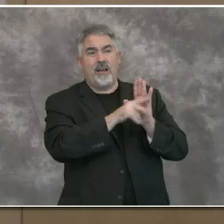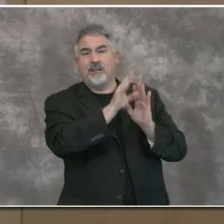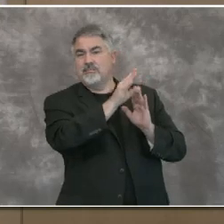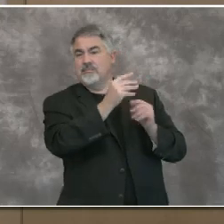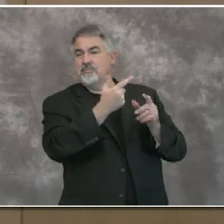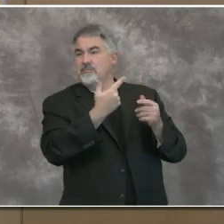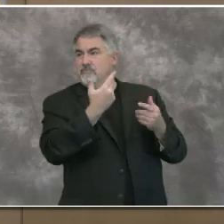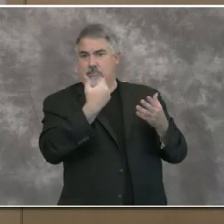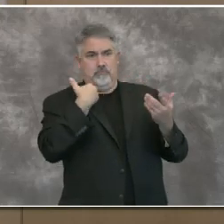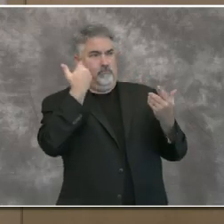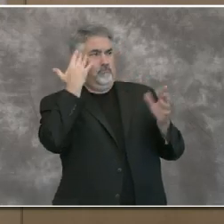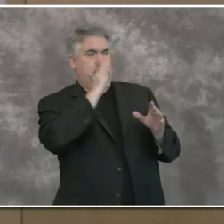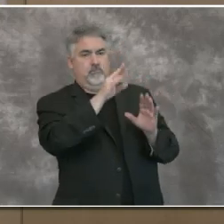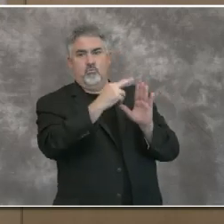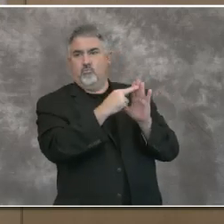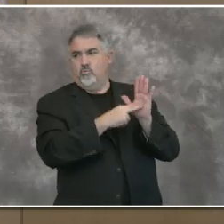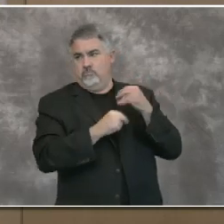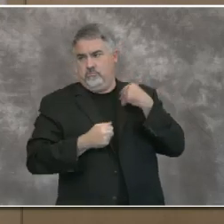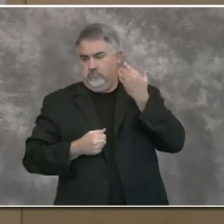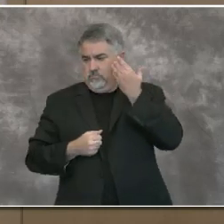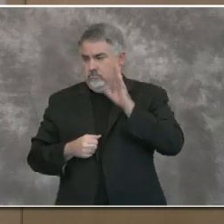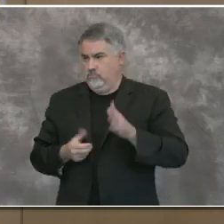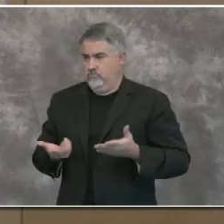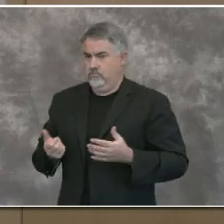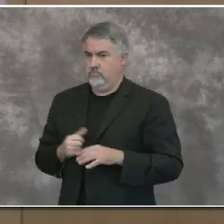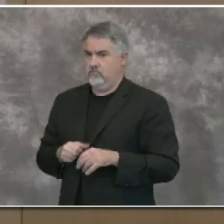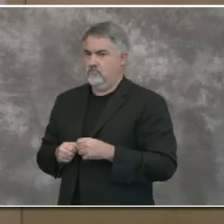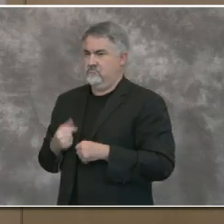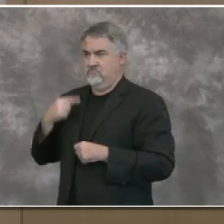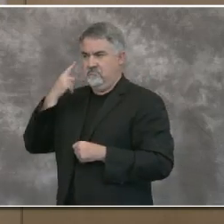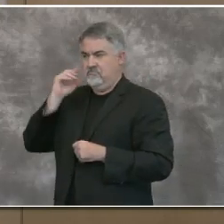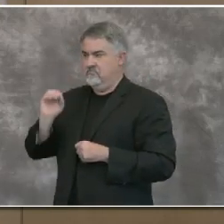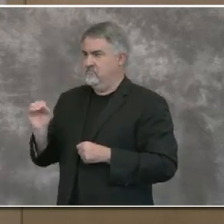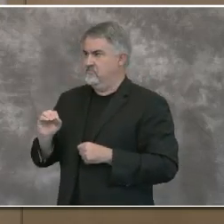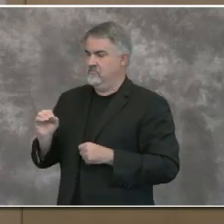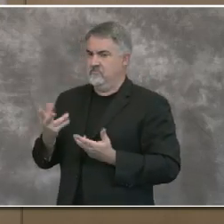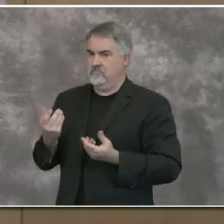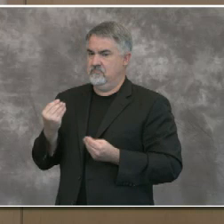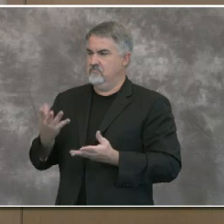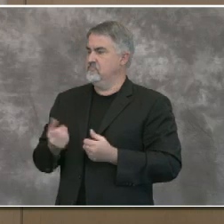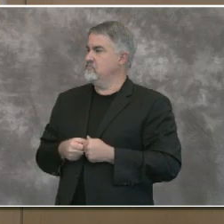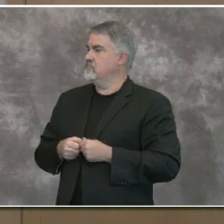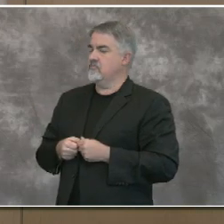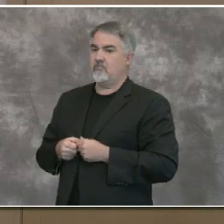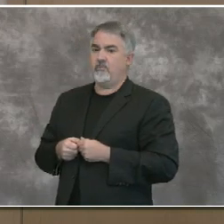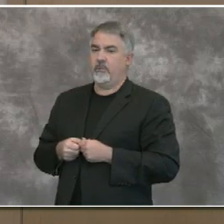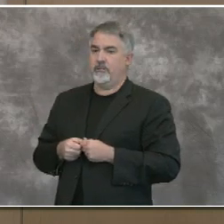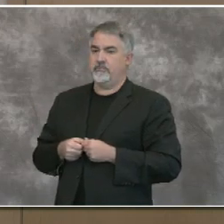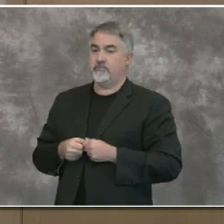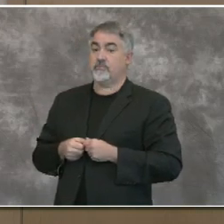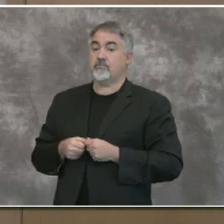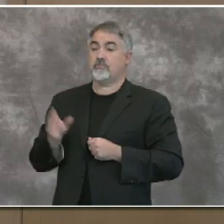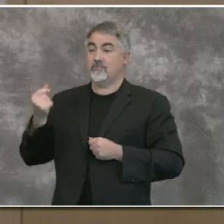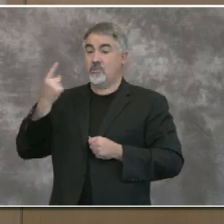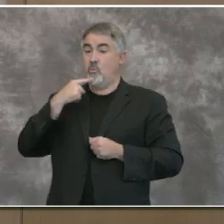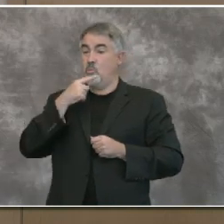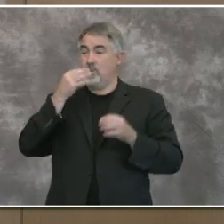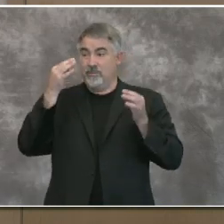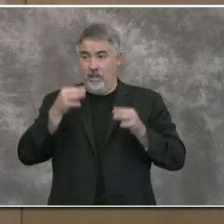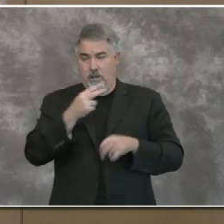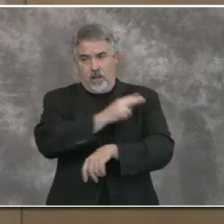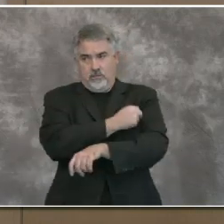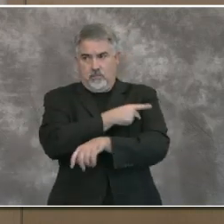that happening to date. But again, individually, it would be up to the hospitals to make that policy